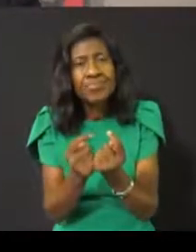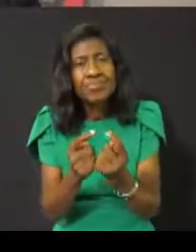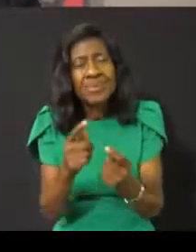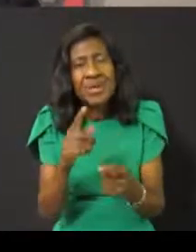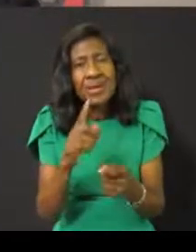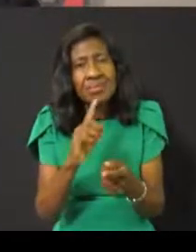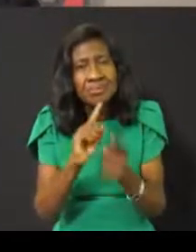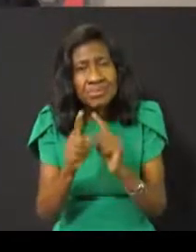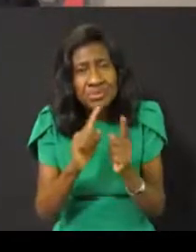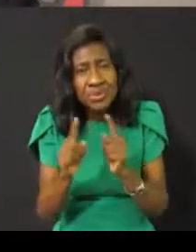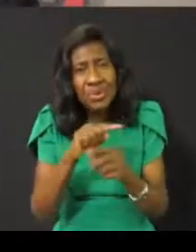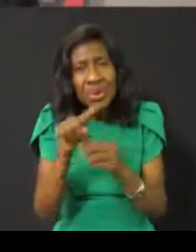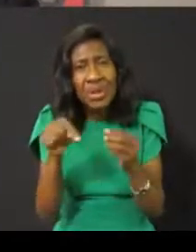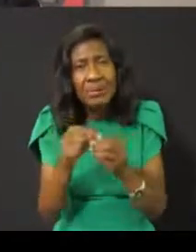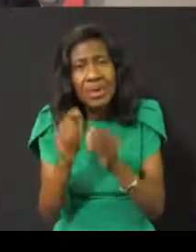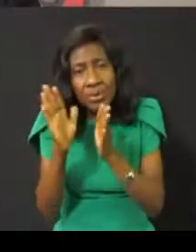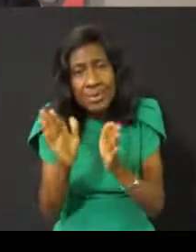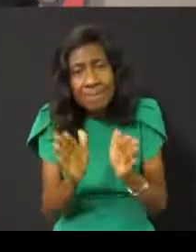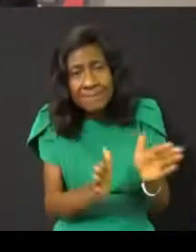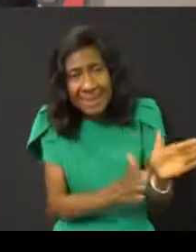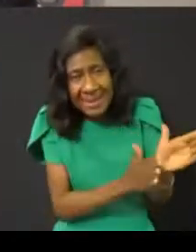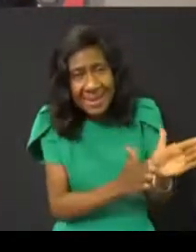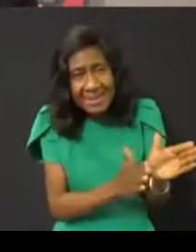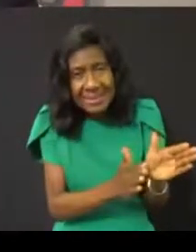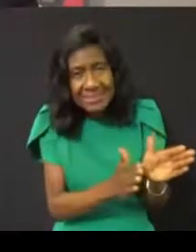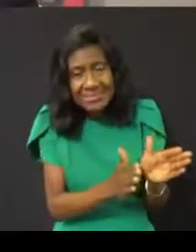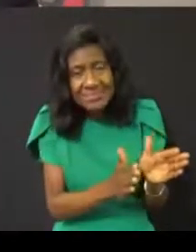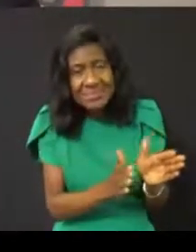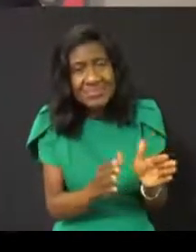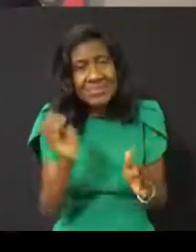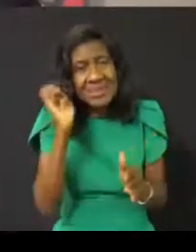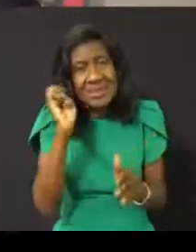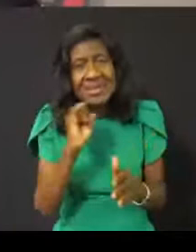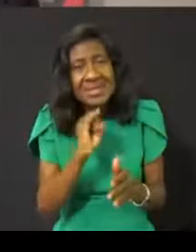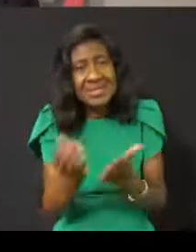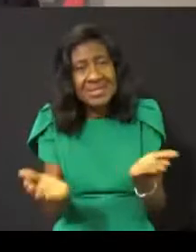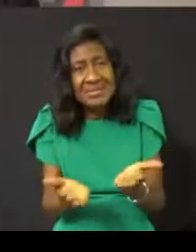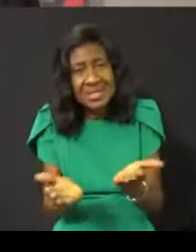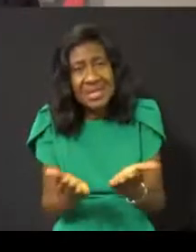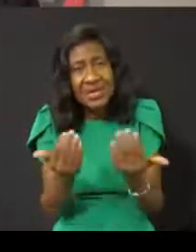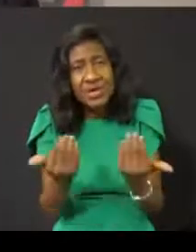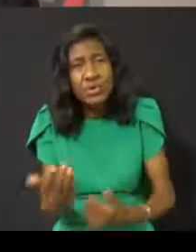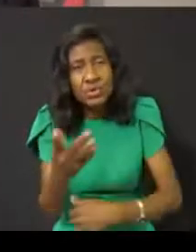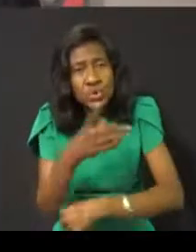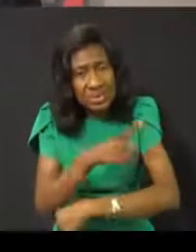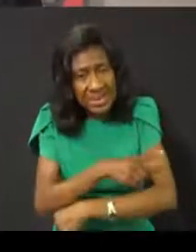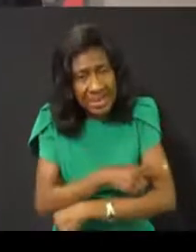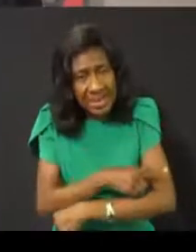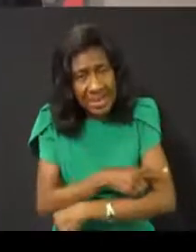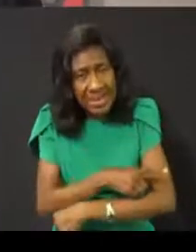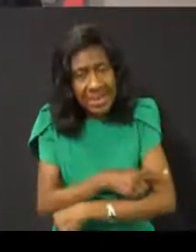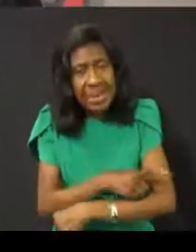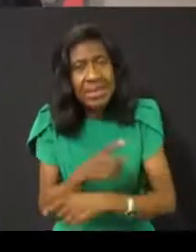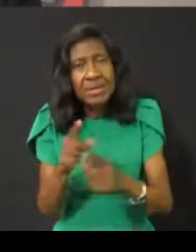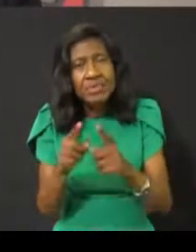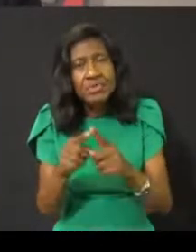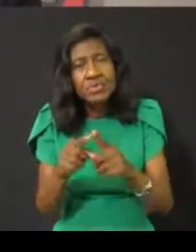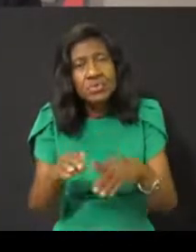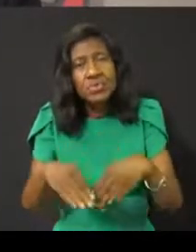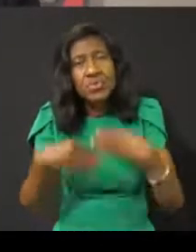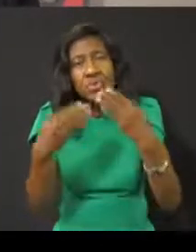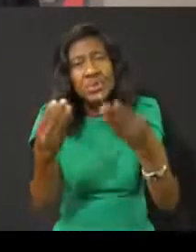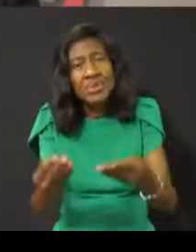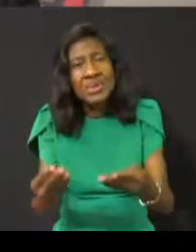overview of the plan, and I am very grateful that he's able to join us today for this briefing to